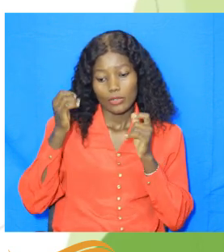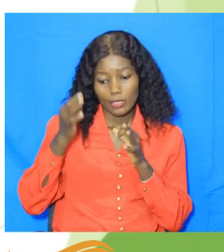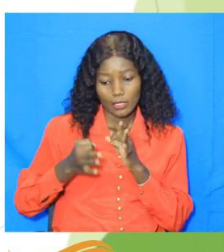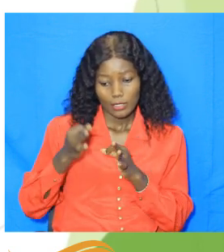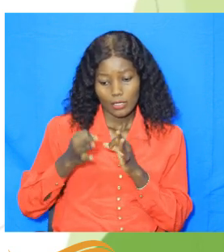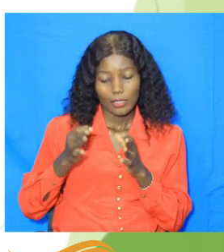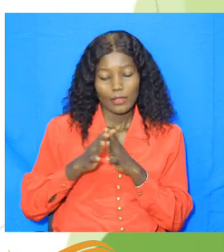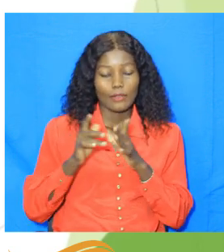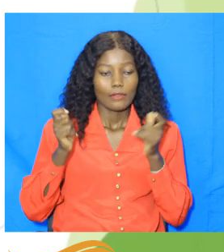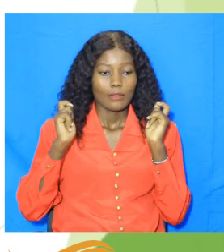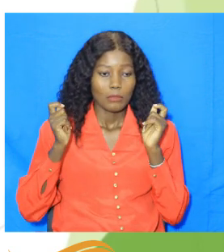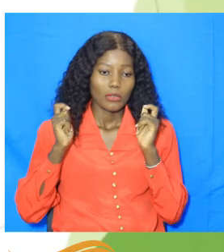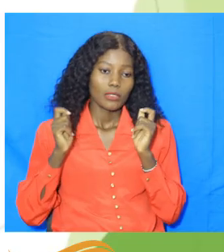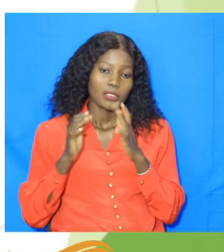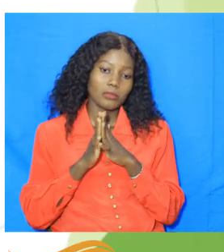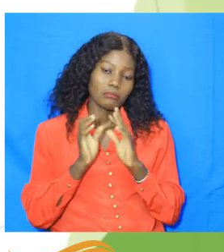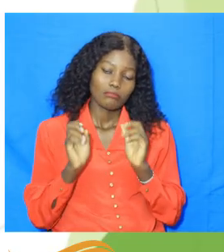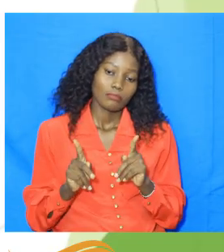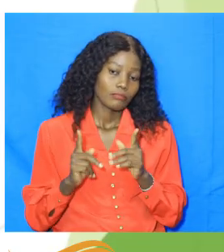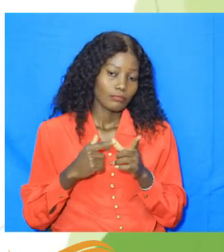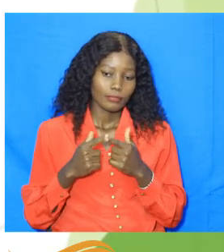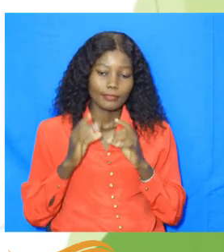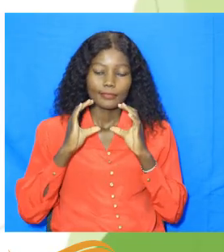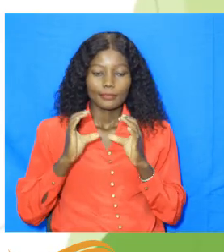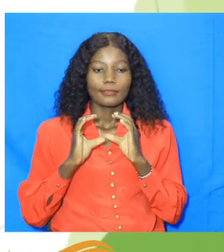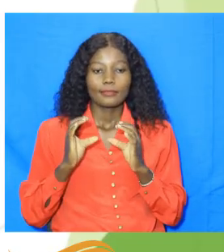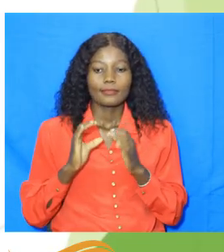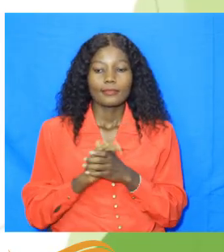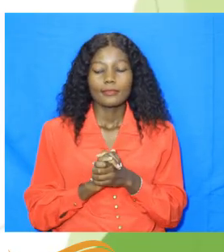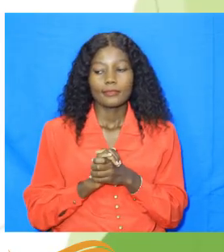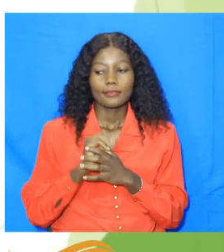was valid, then the coach